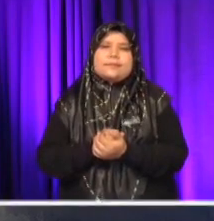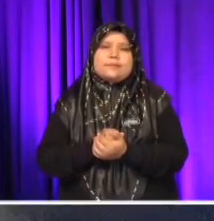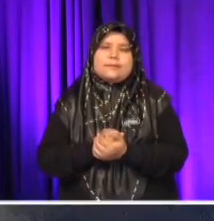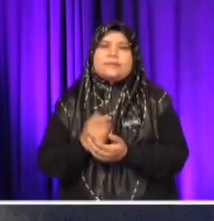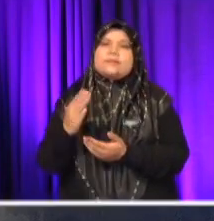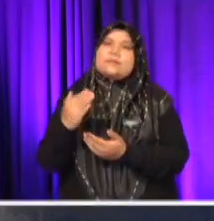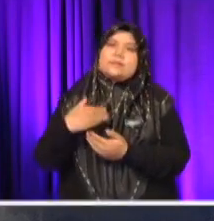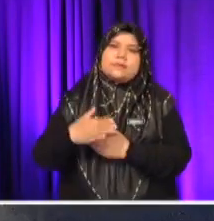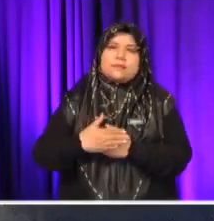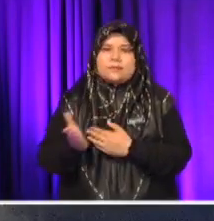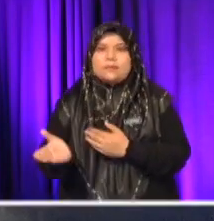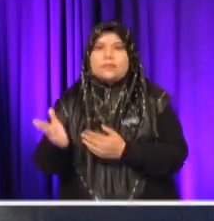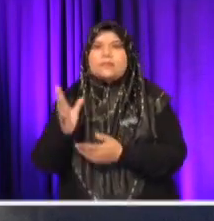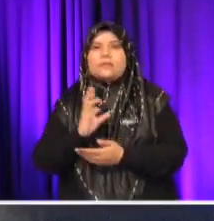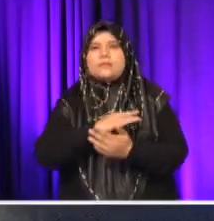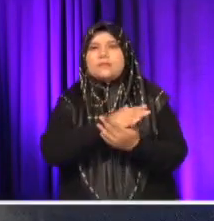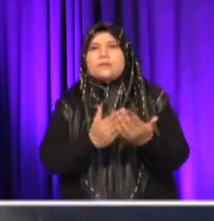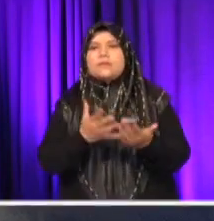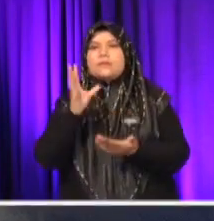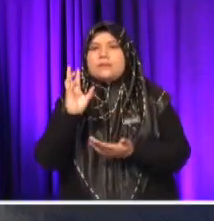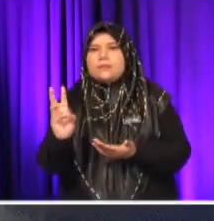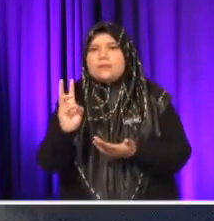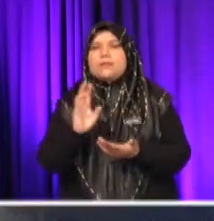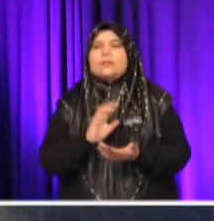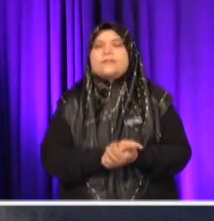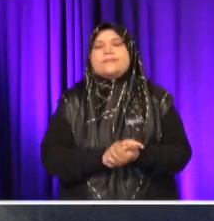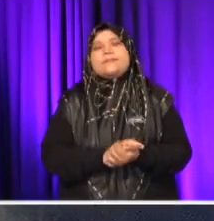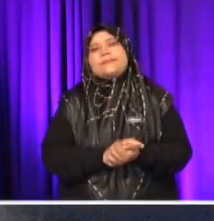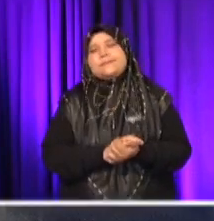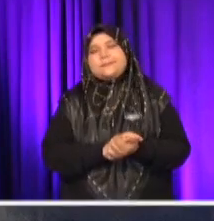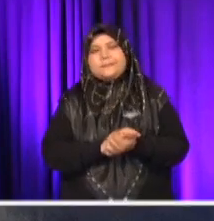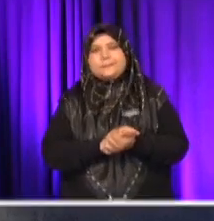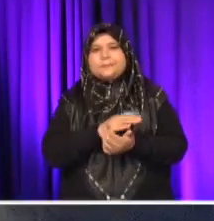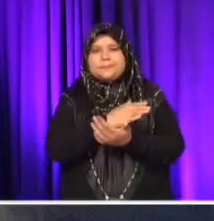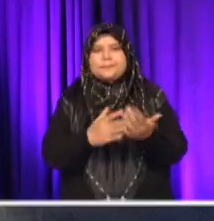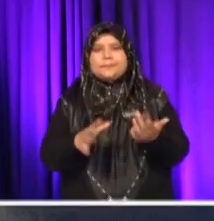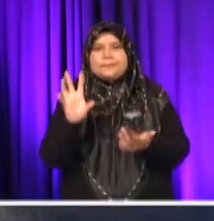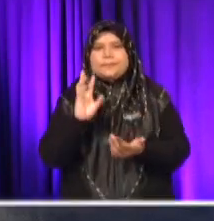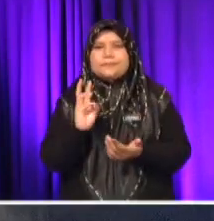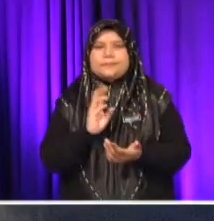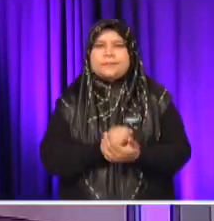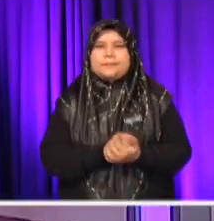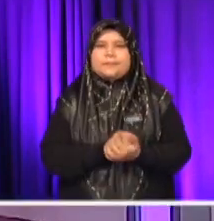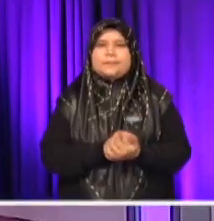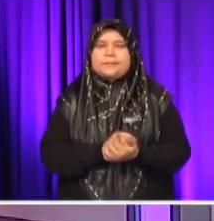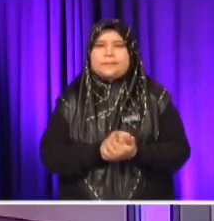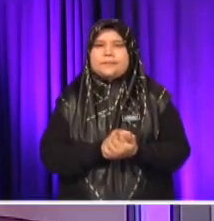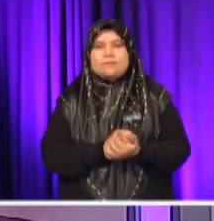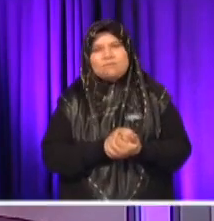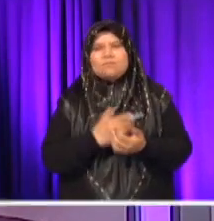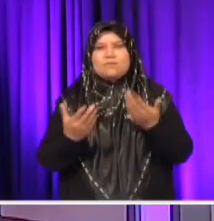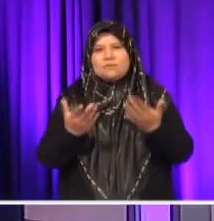move on to part 6, okay? All right. What is part 6? All right, now part 6 is, slightly